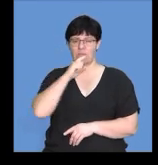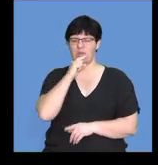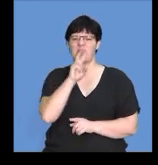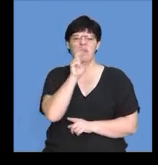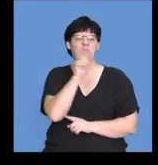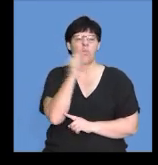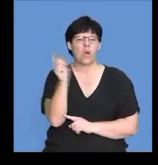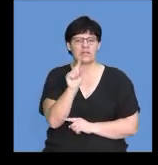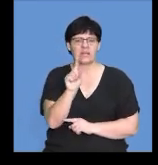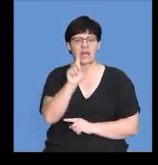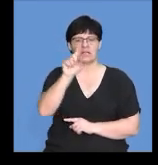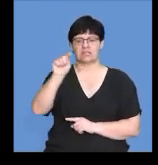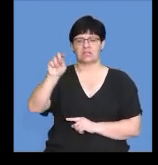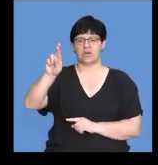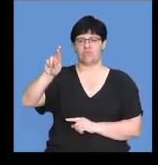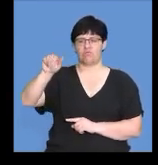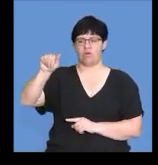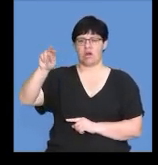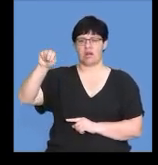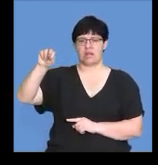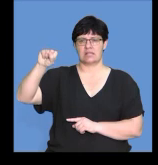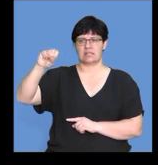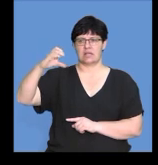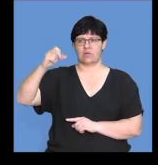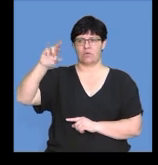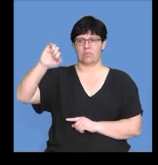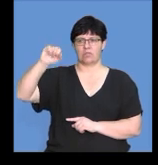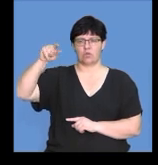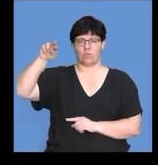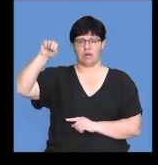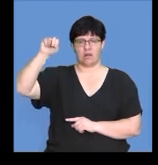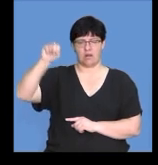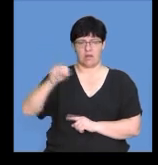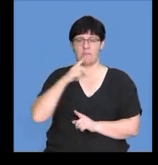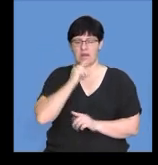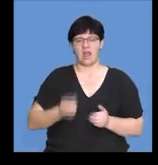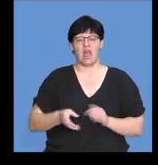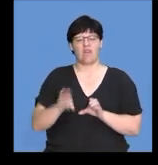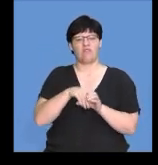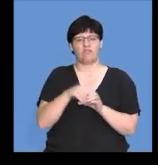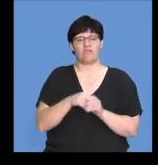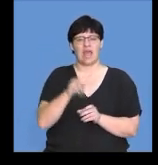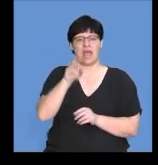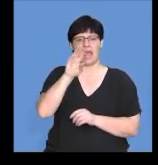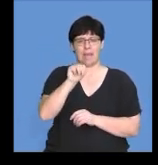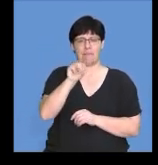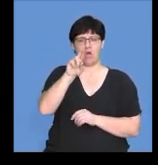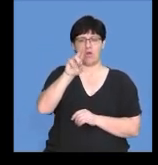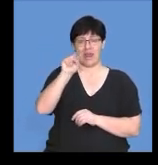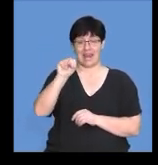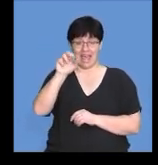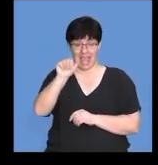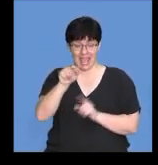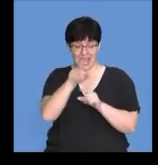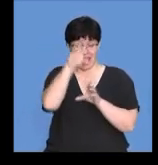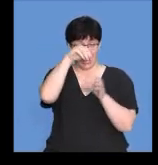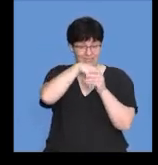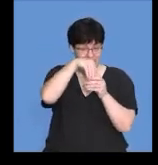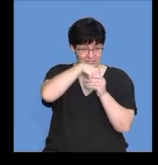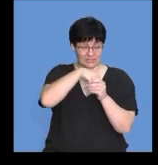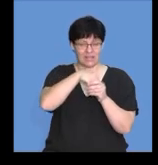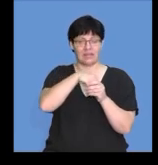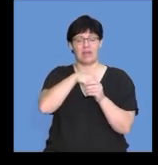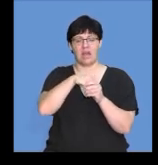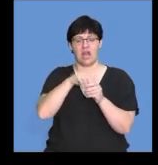transcription. And so transcription is the process that involves the production of mRNA, and that occurs inside the